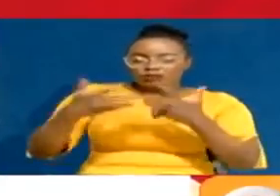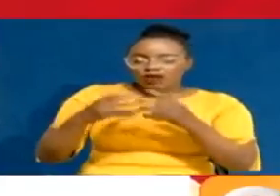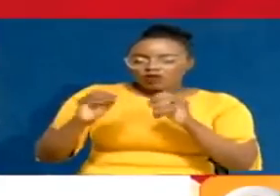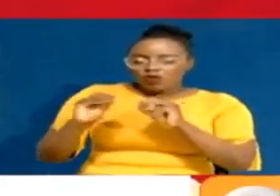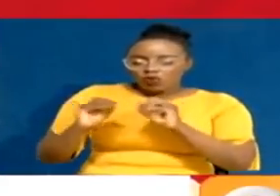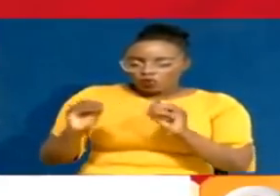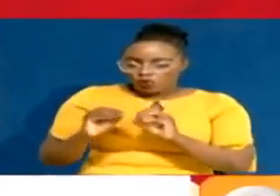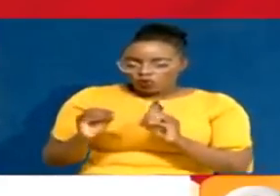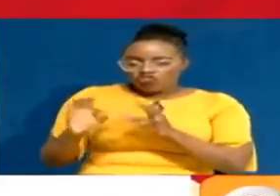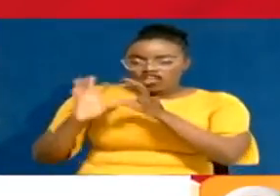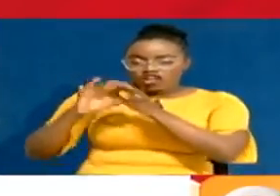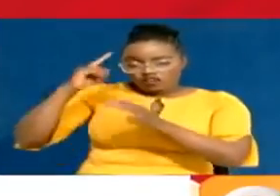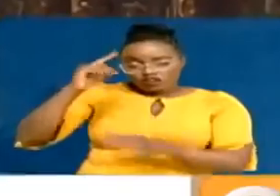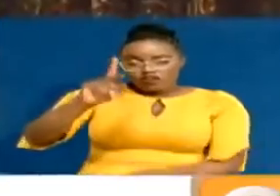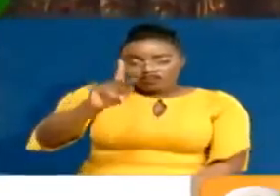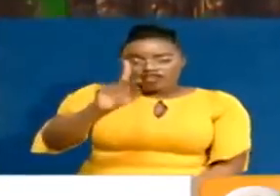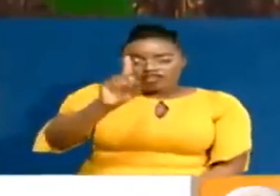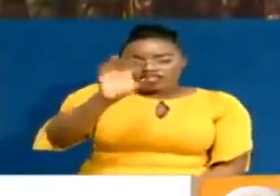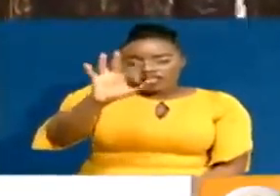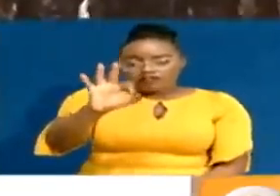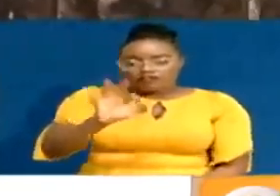na desturi ya Kenya Defense Forces.